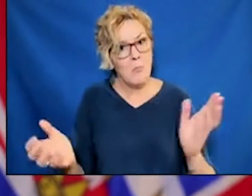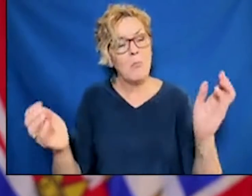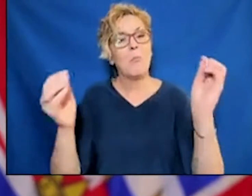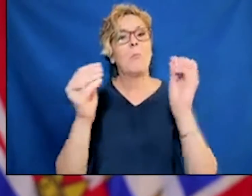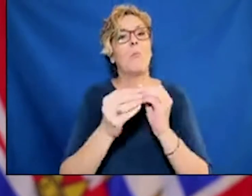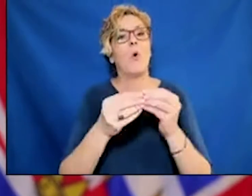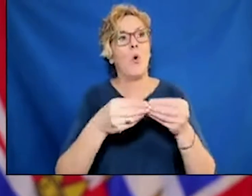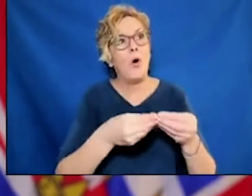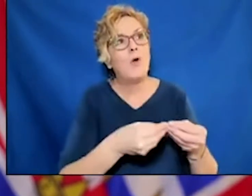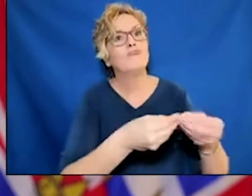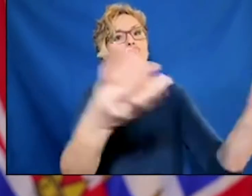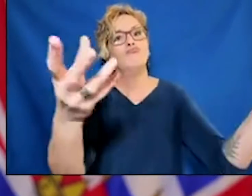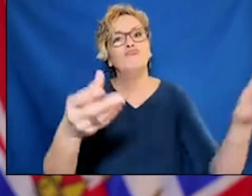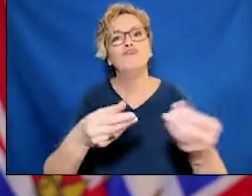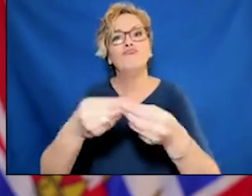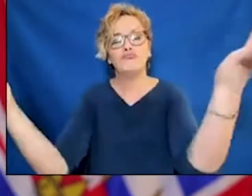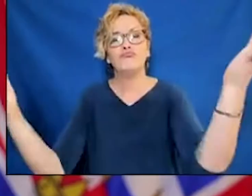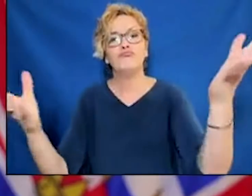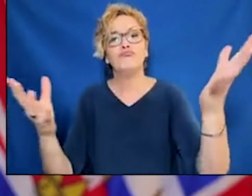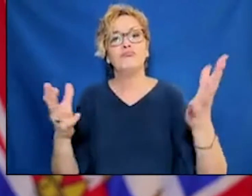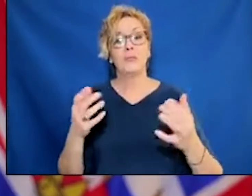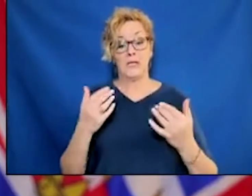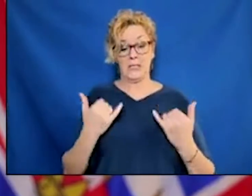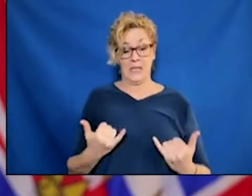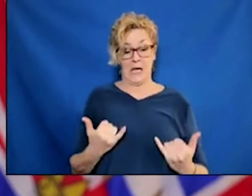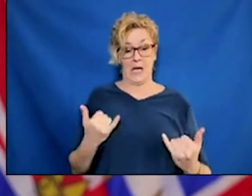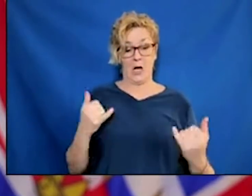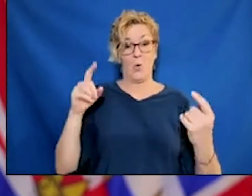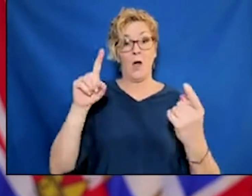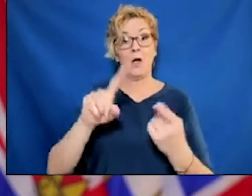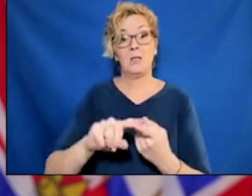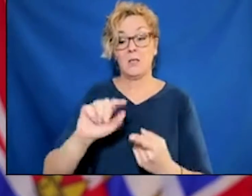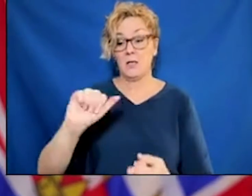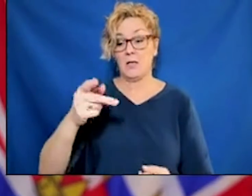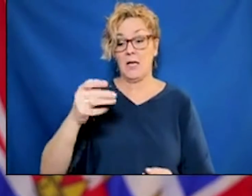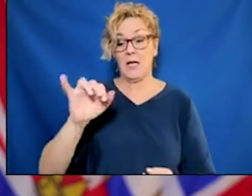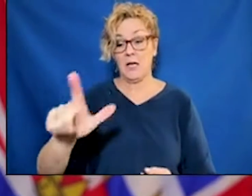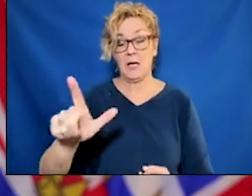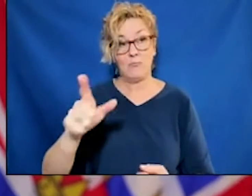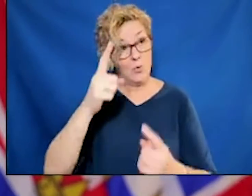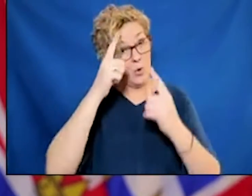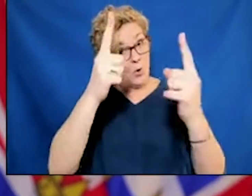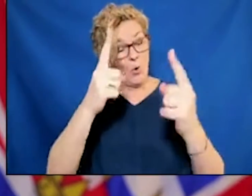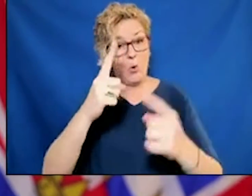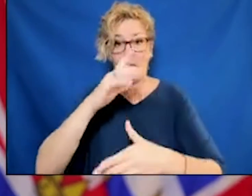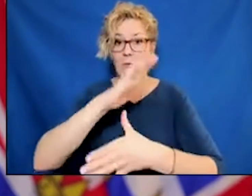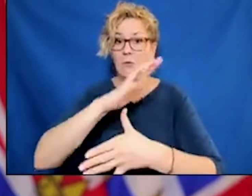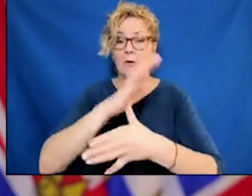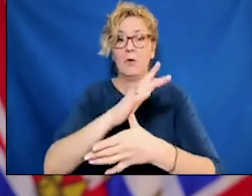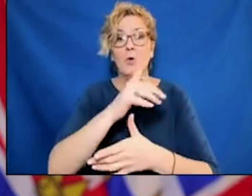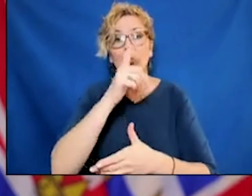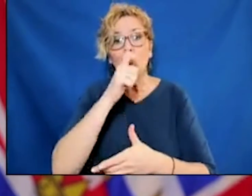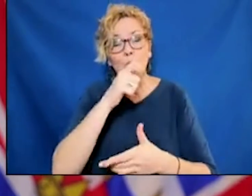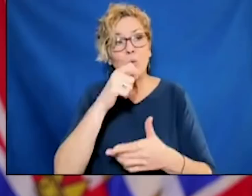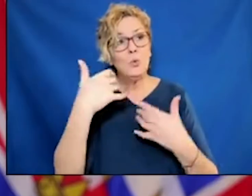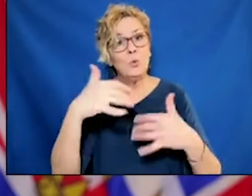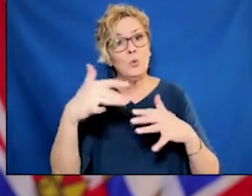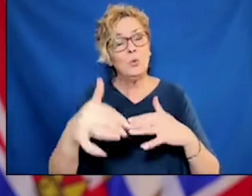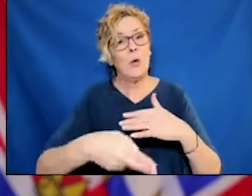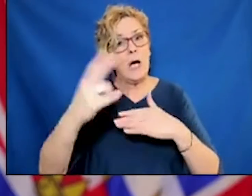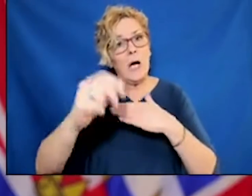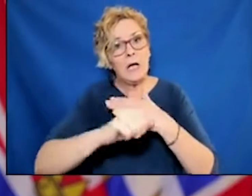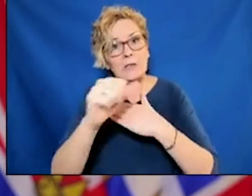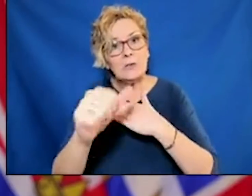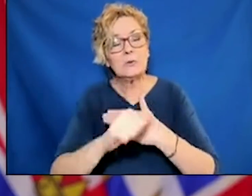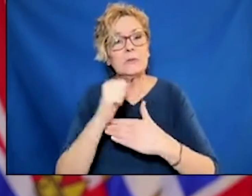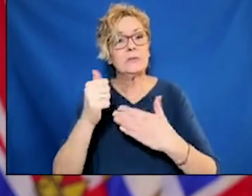people across the province to protect us all. For now, stopping transmission in our communities keeps our long-term